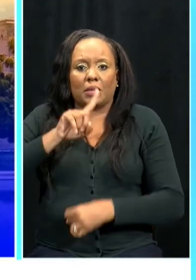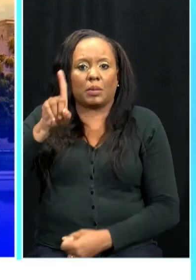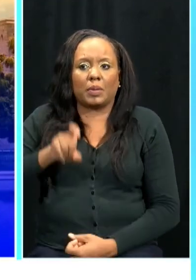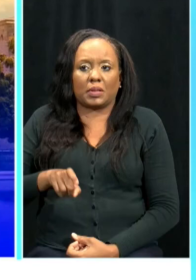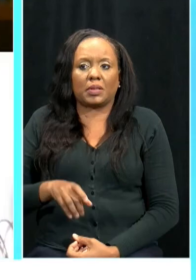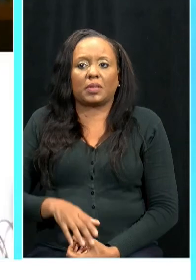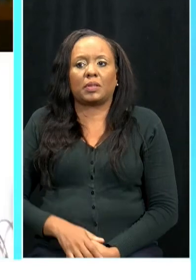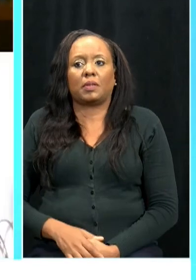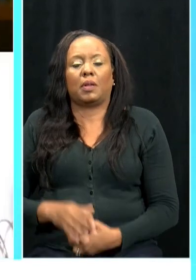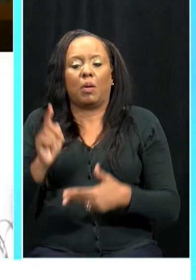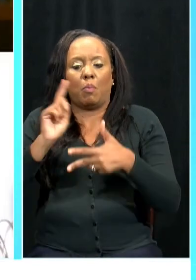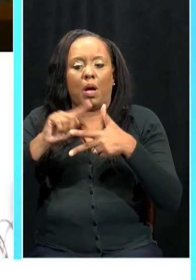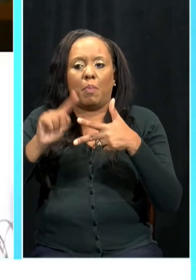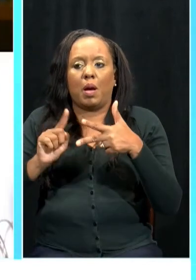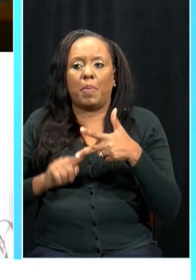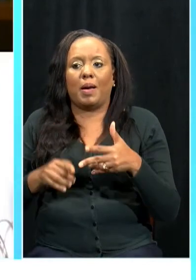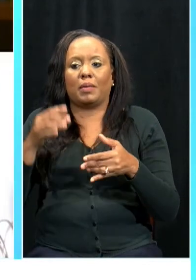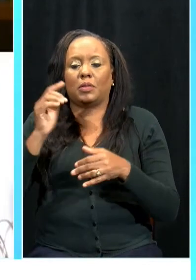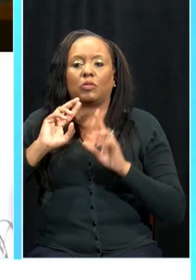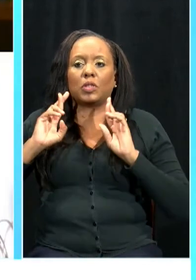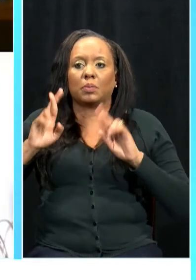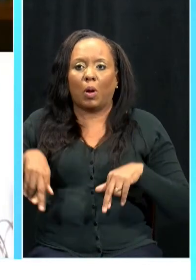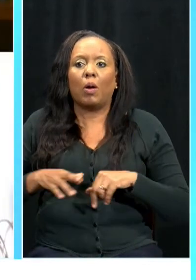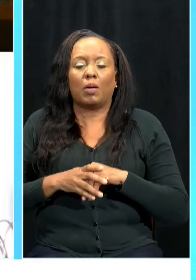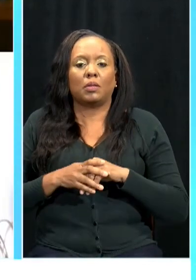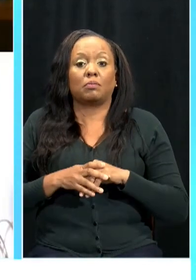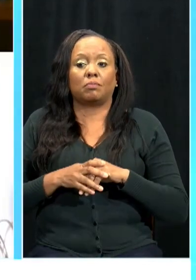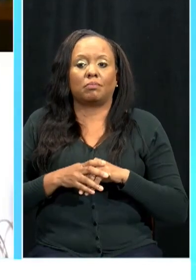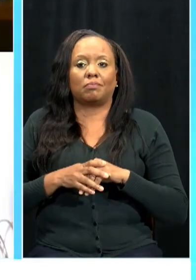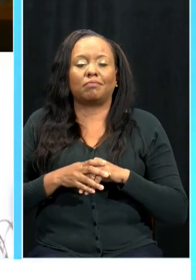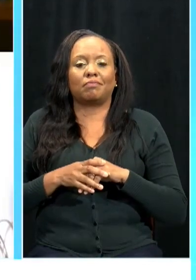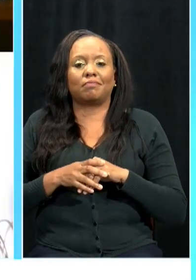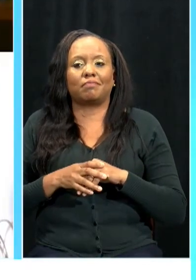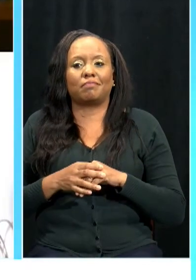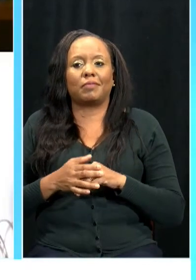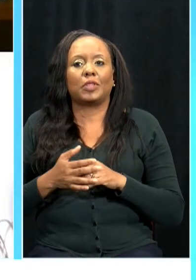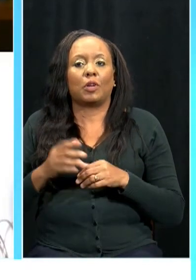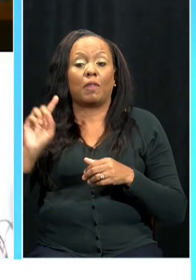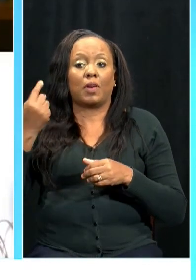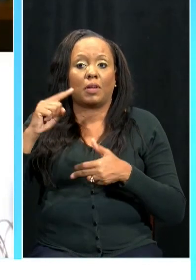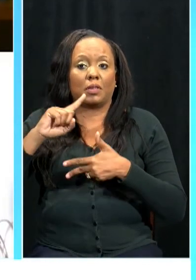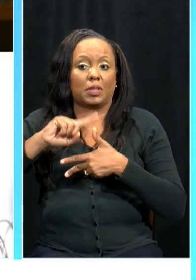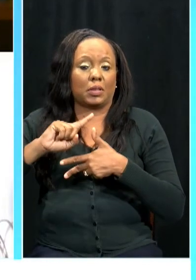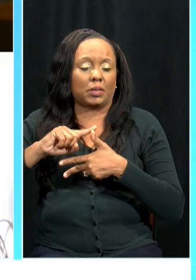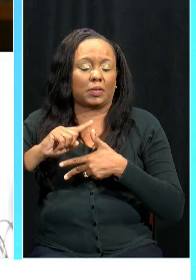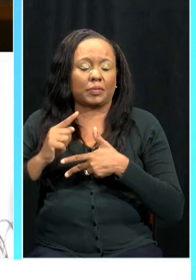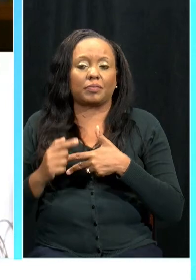a round robin for everyone to get a chance to answer. So, Ambassador, I'm going to come to you.